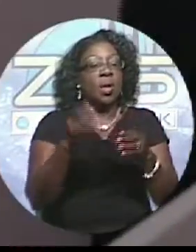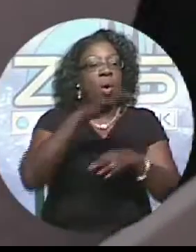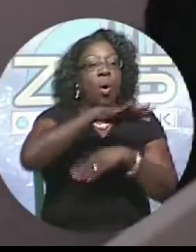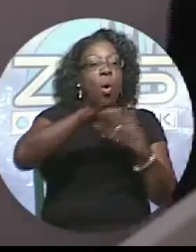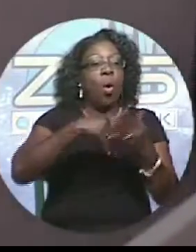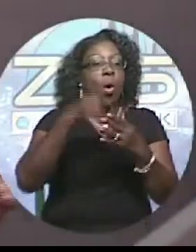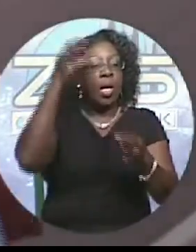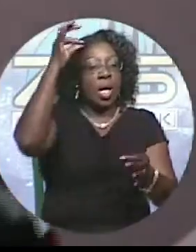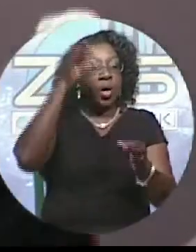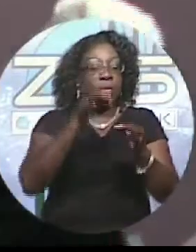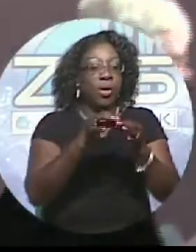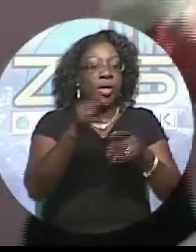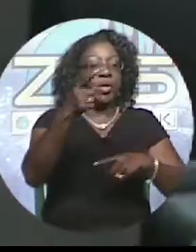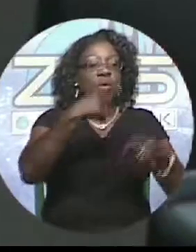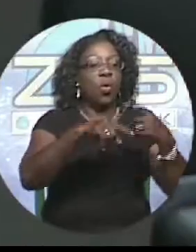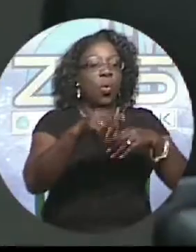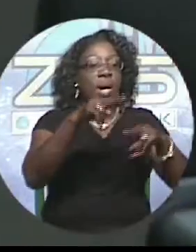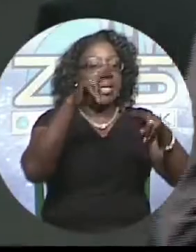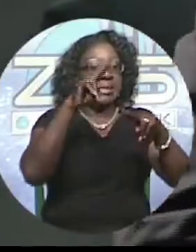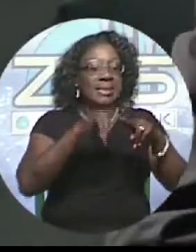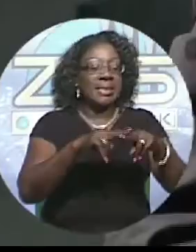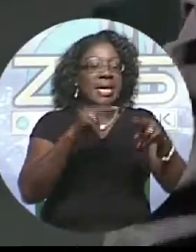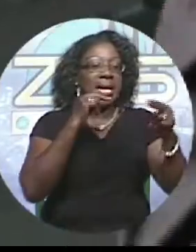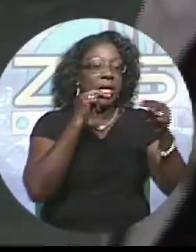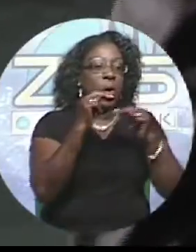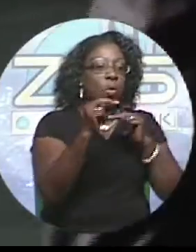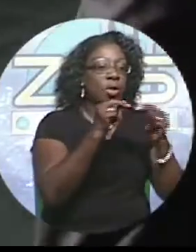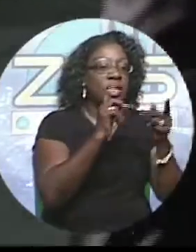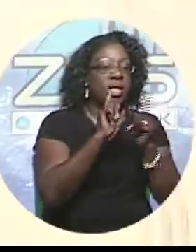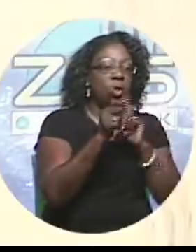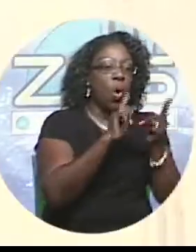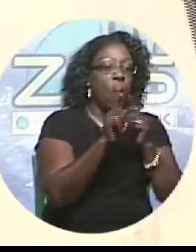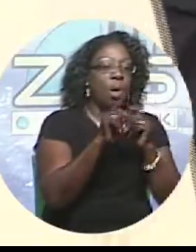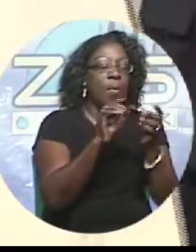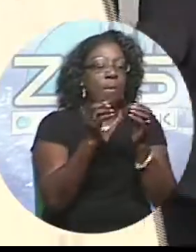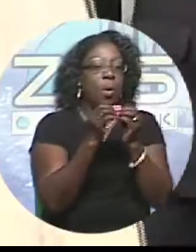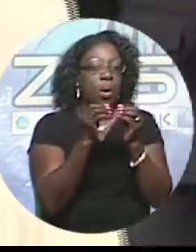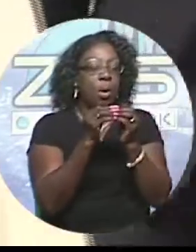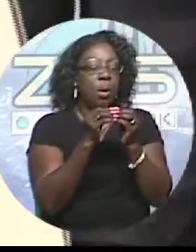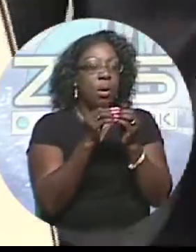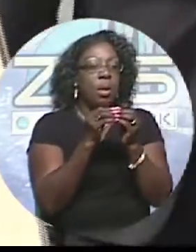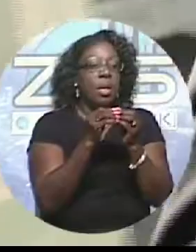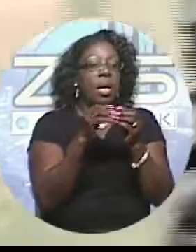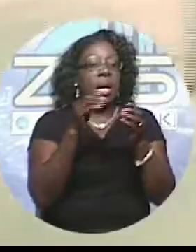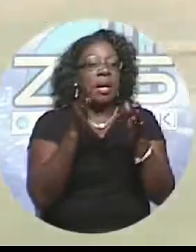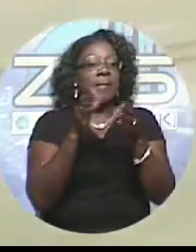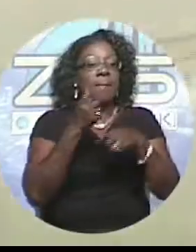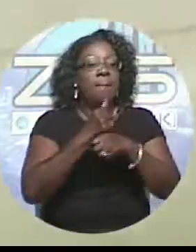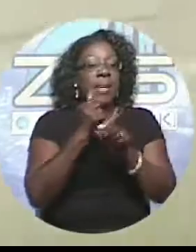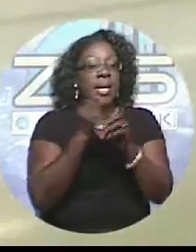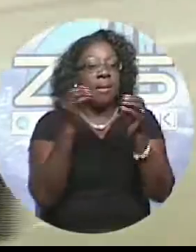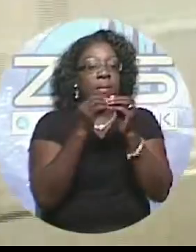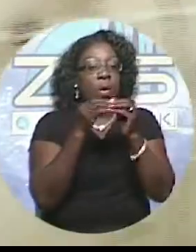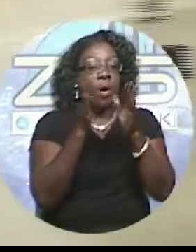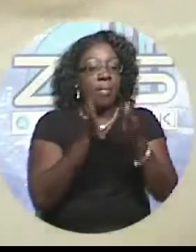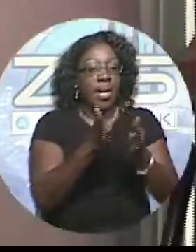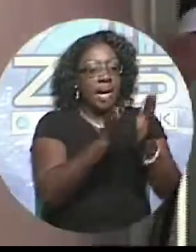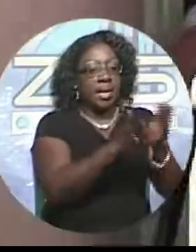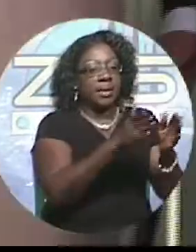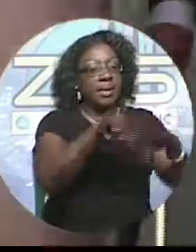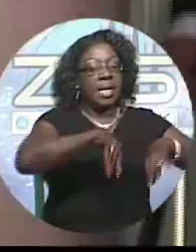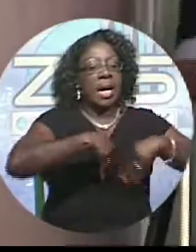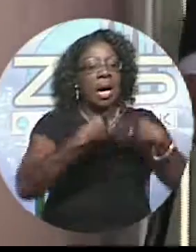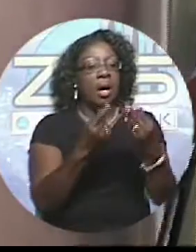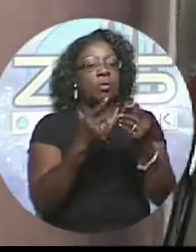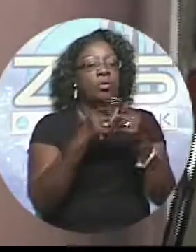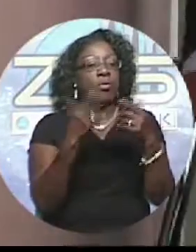to go back to the negotiating table. It was a packed courtroom of legal representatives, all with a vested interest